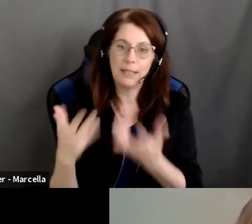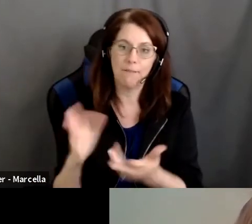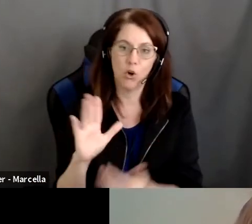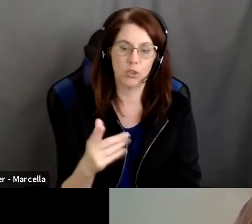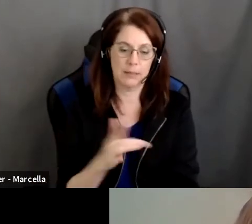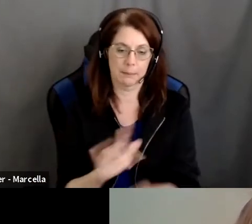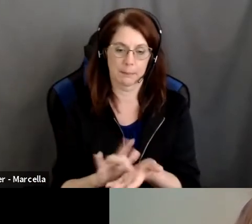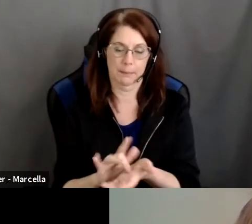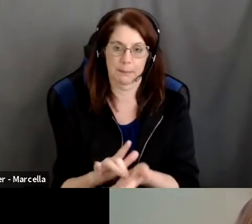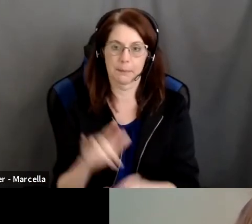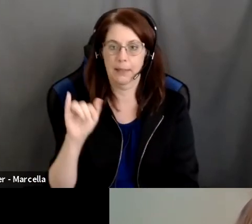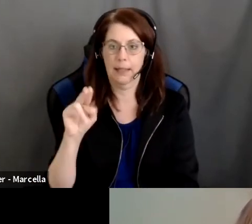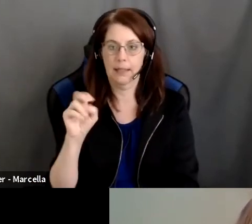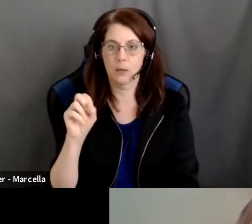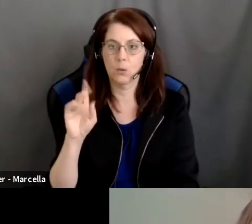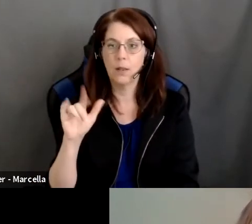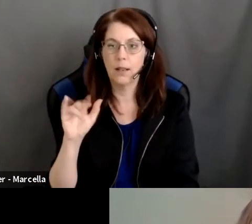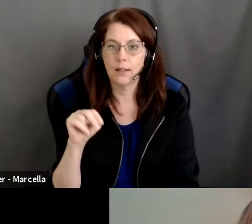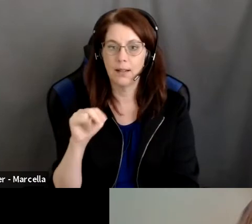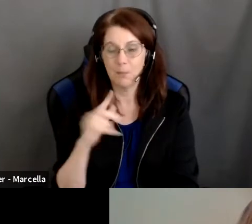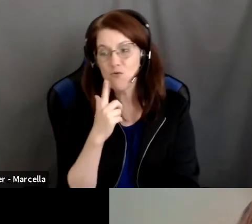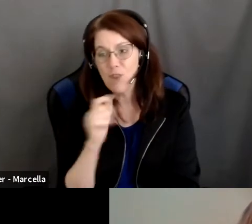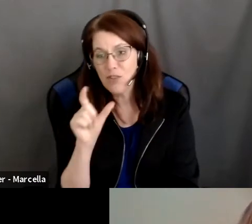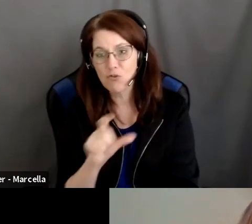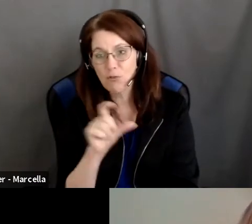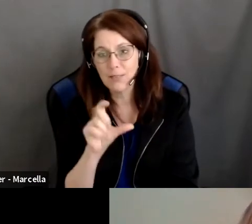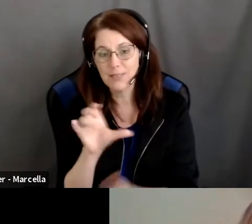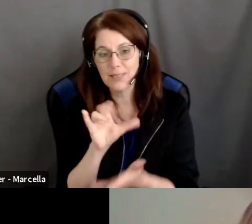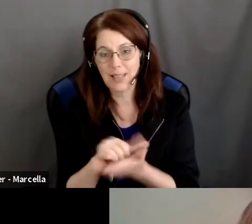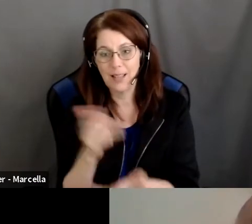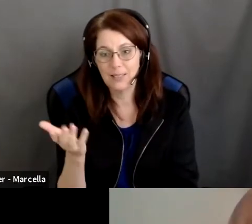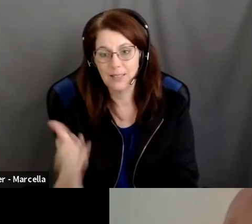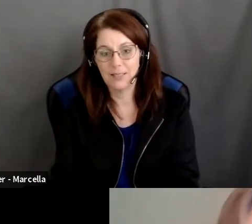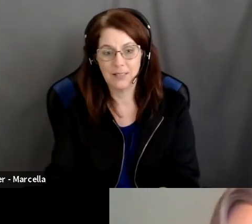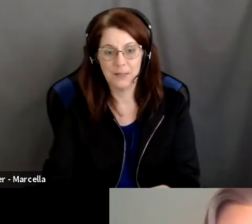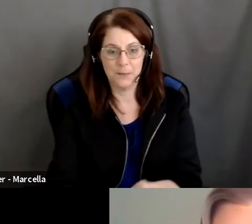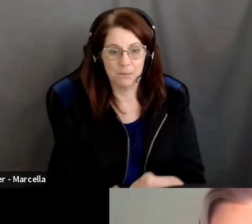insulin. This is Red Cross doing this, okay? So